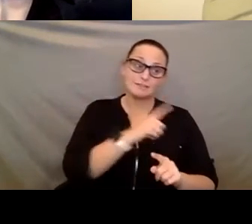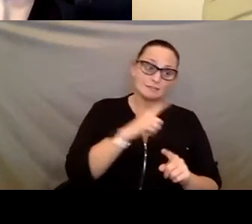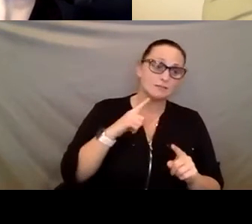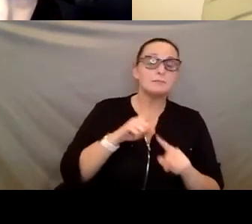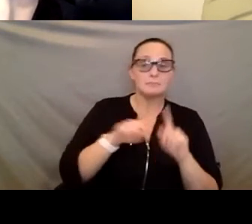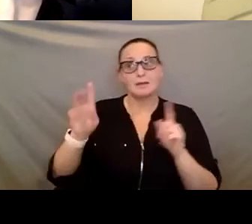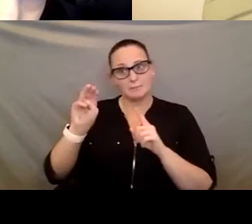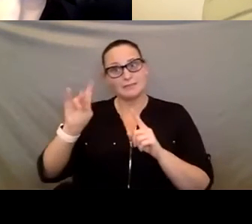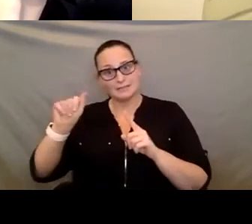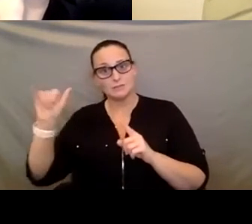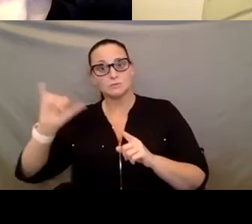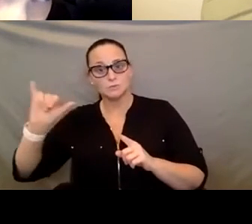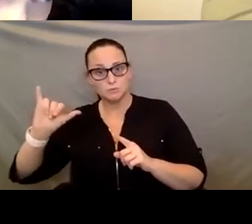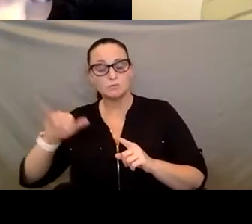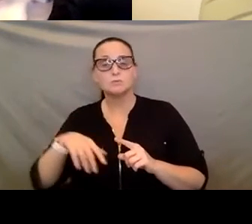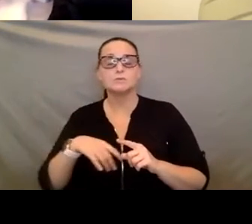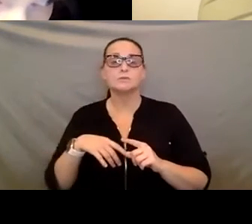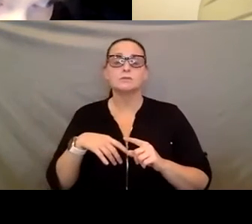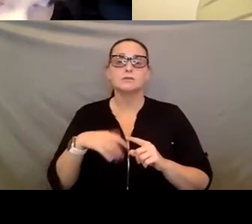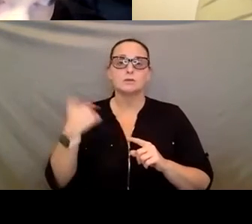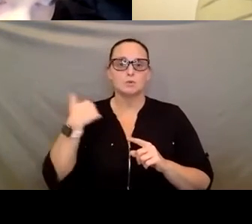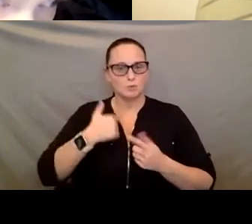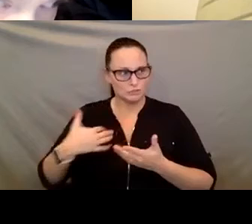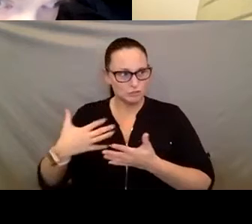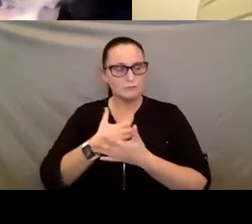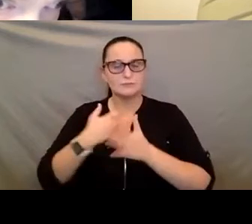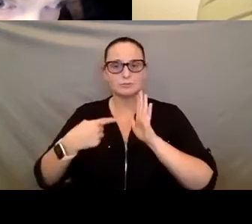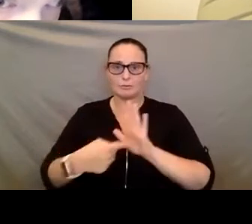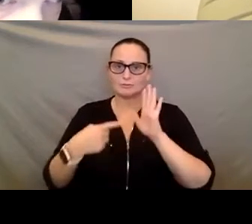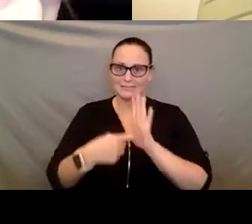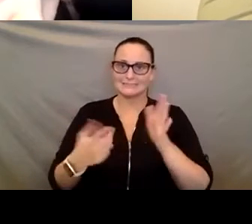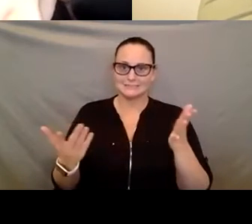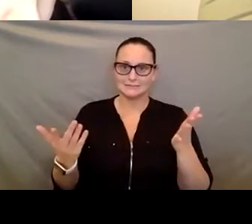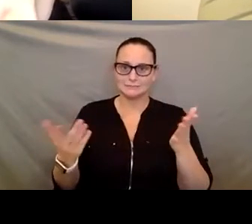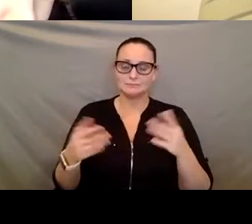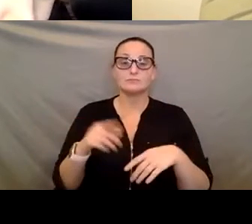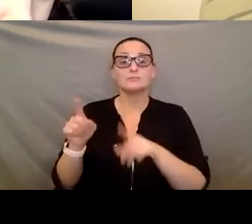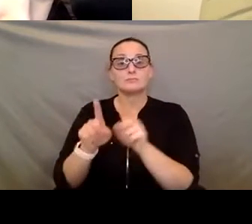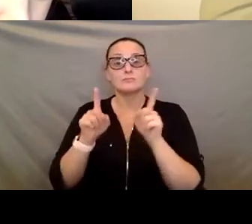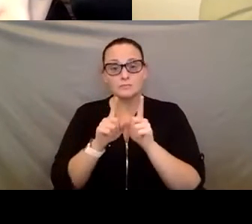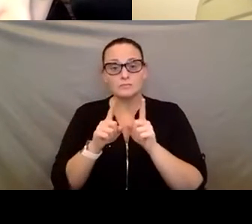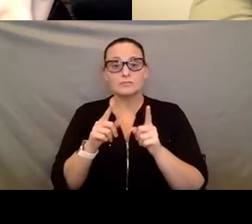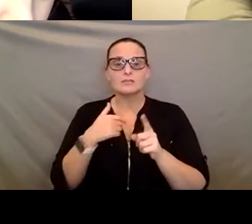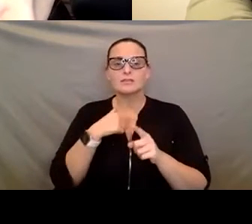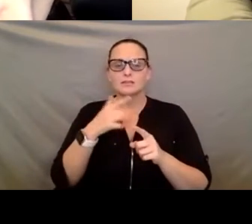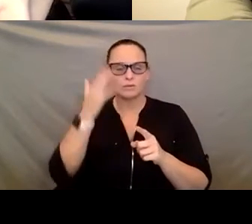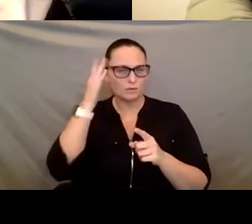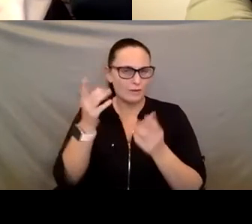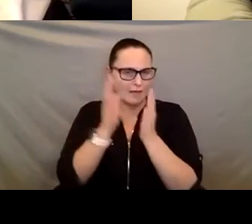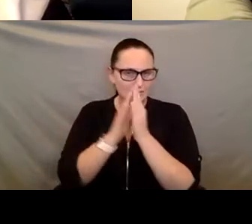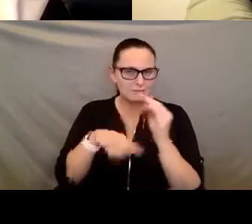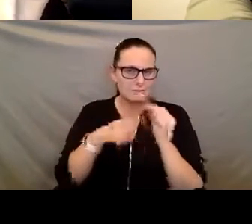in the media, that we deserve to be represented. And also, I know you asked me a question earlier about